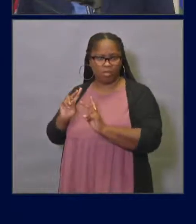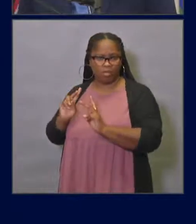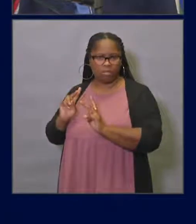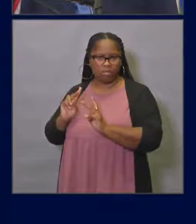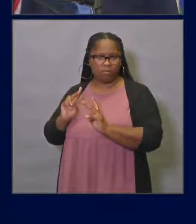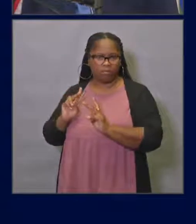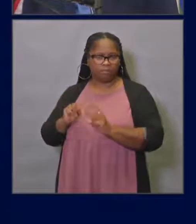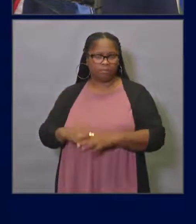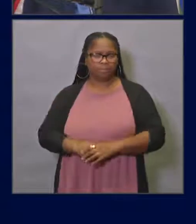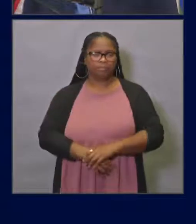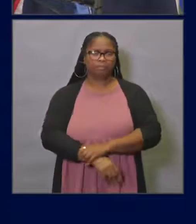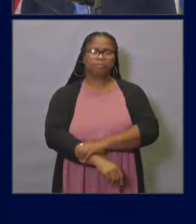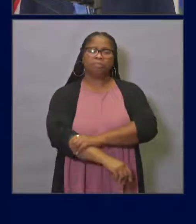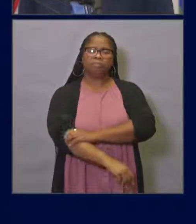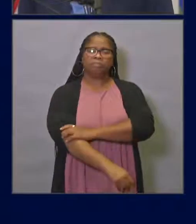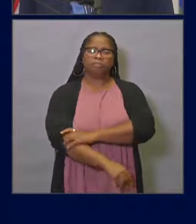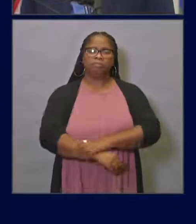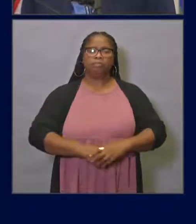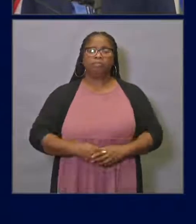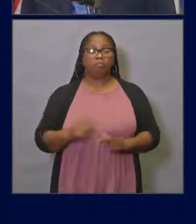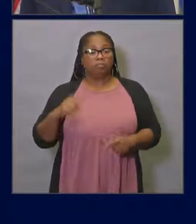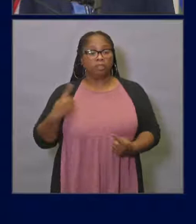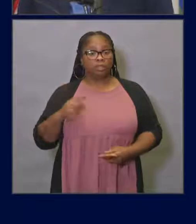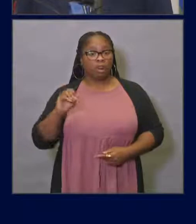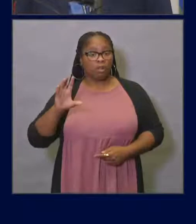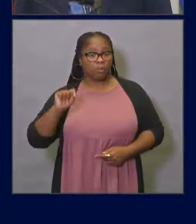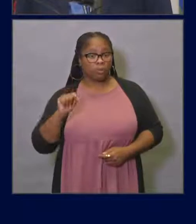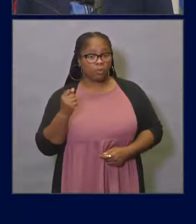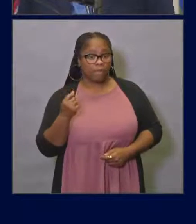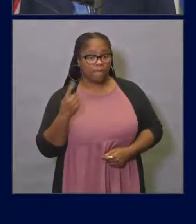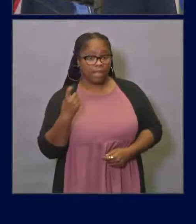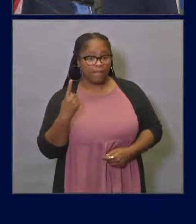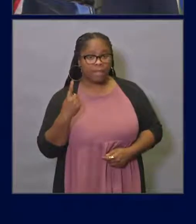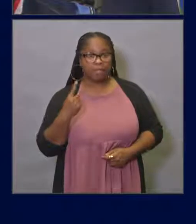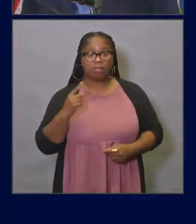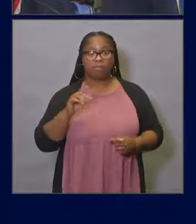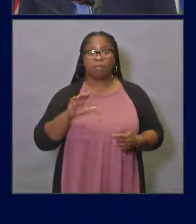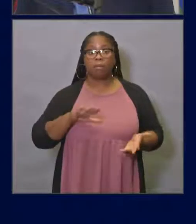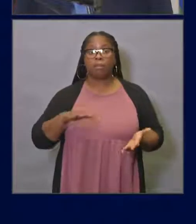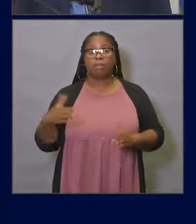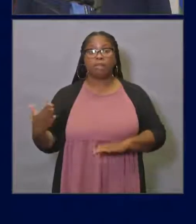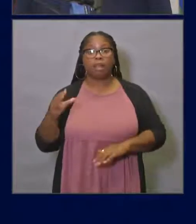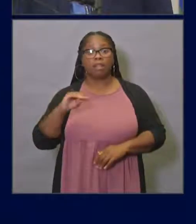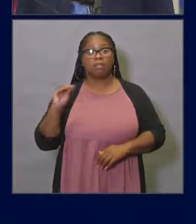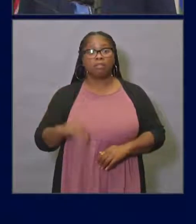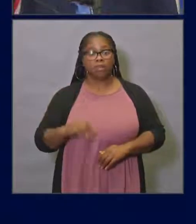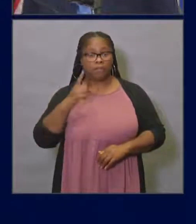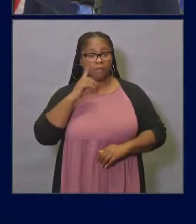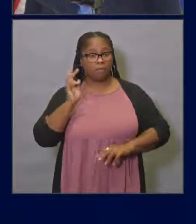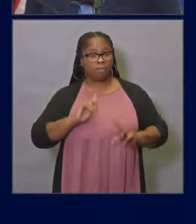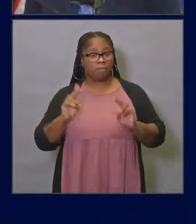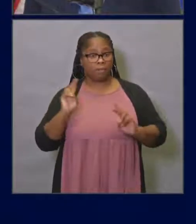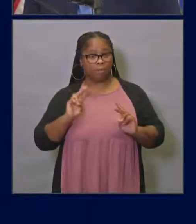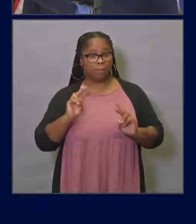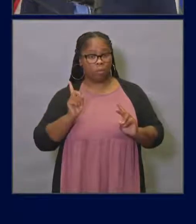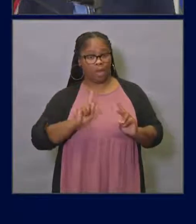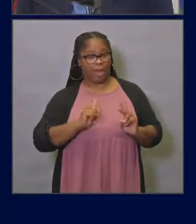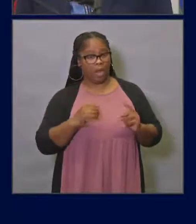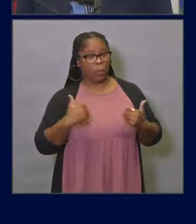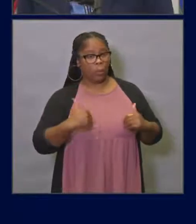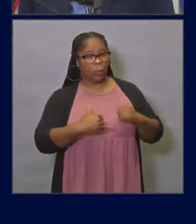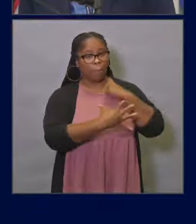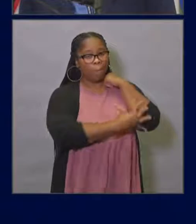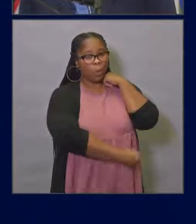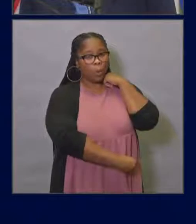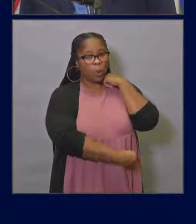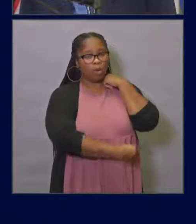areas. As of October 11th, the mortality rate among people living in areas with the fewest resources